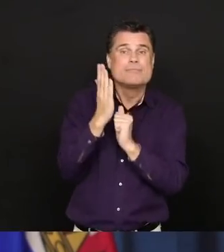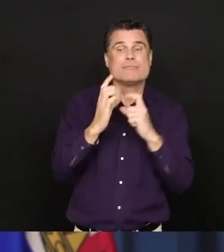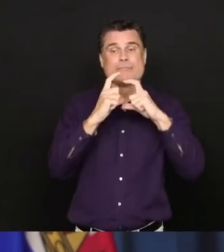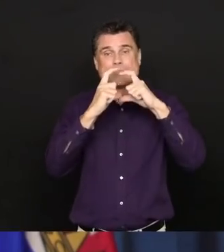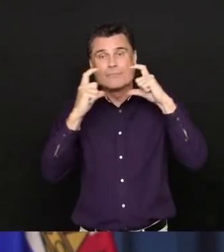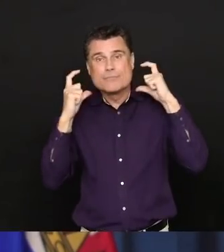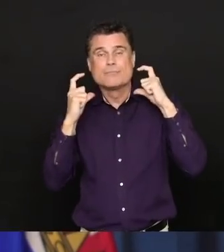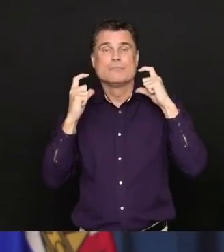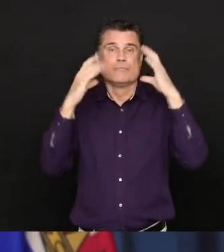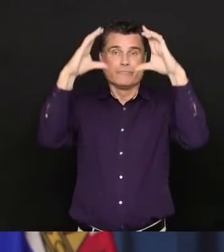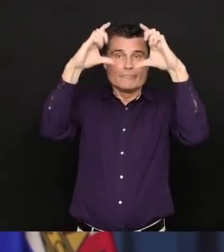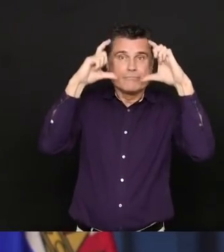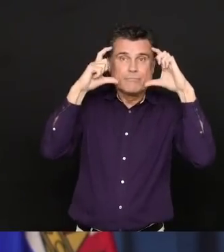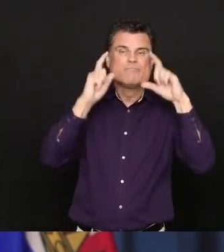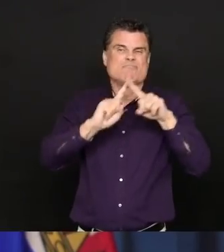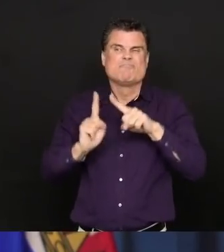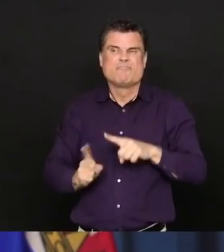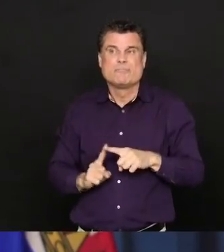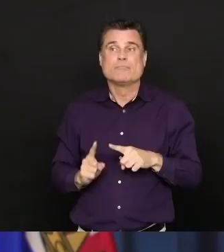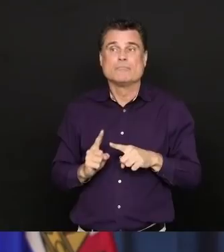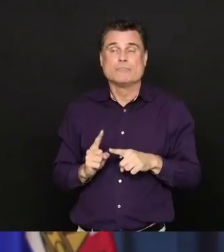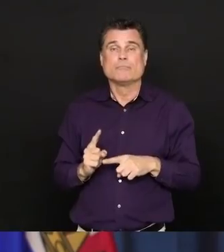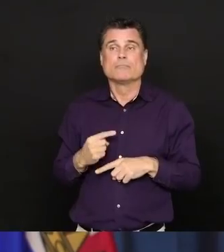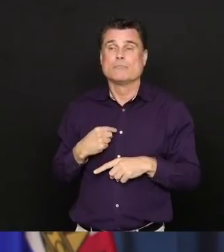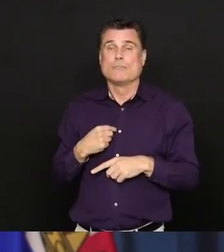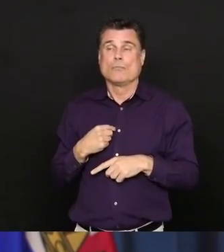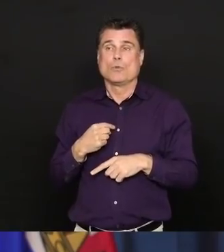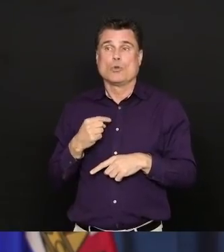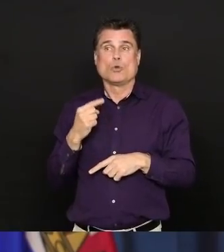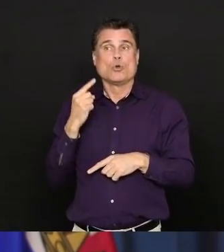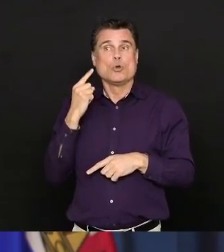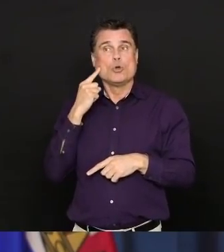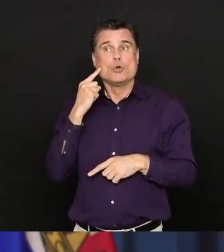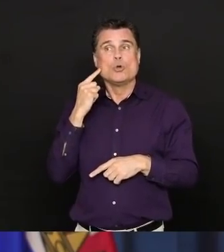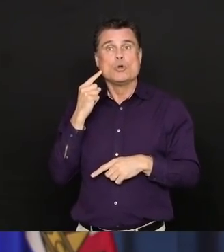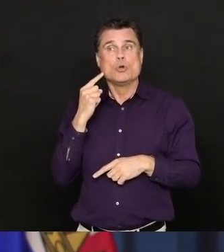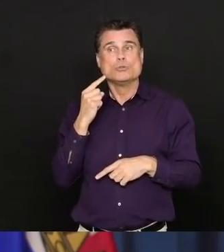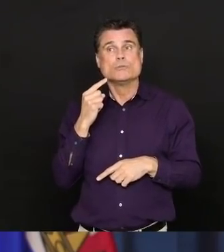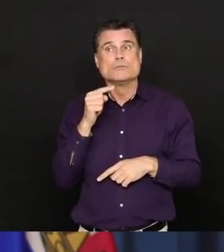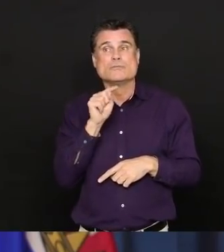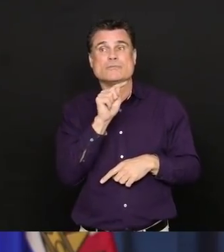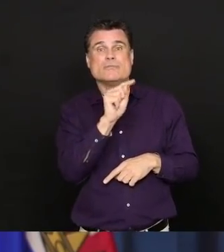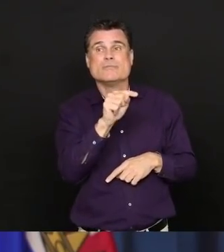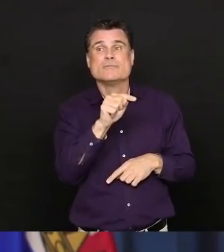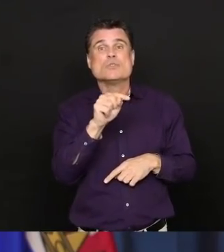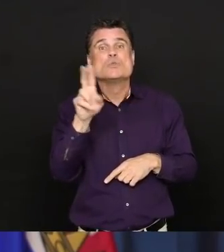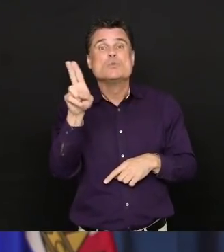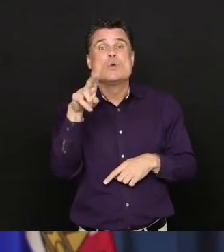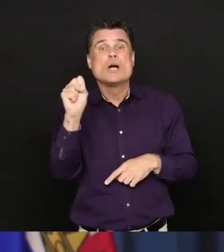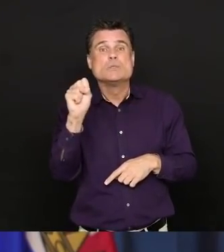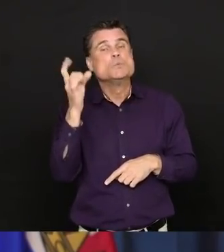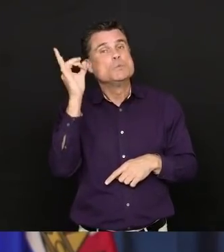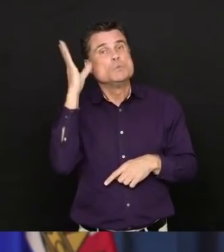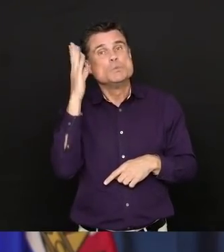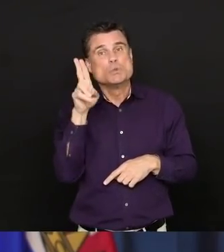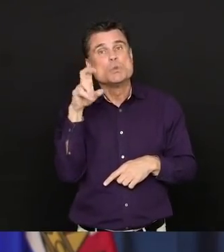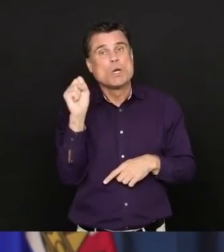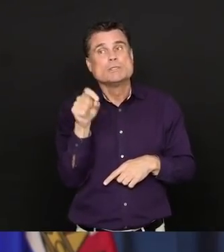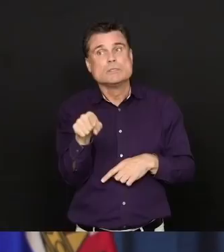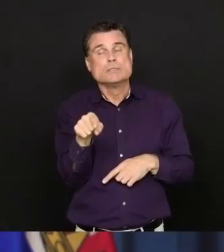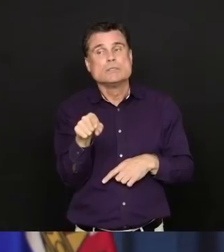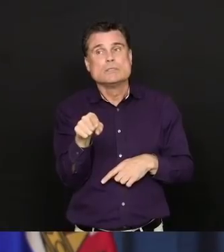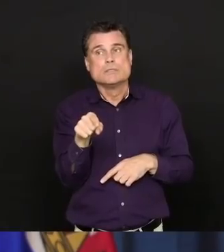are 64 people in ICU, and to some degree, the slight change in numbers reflects that. Let's say a few things again